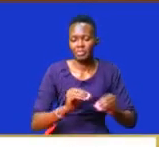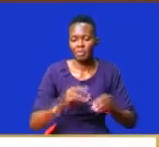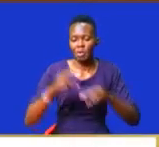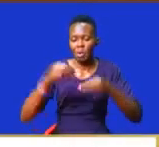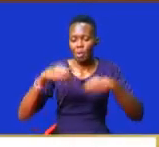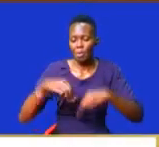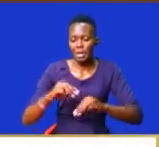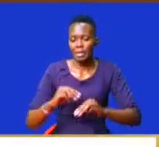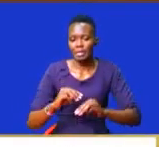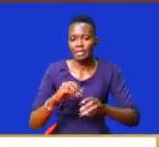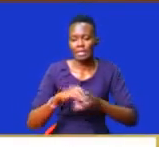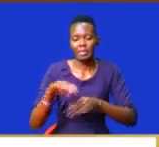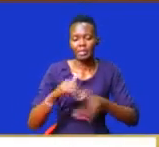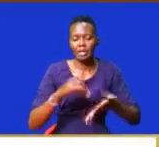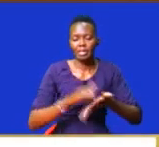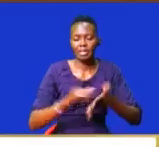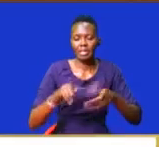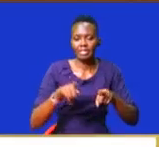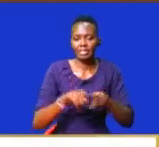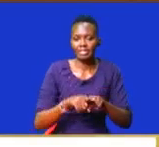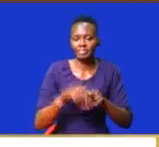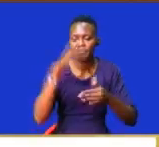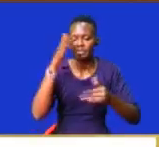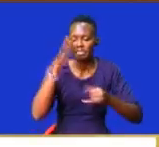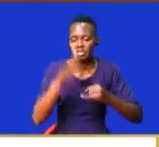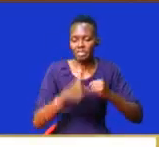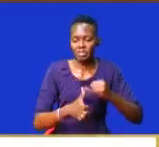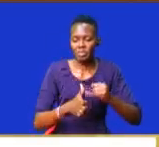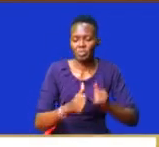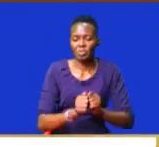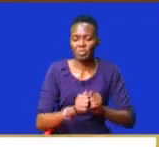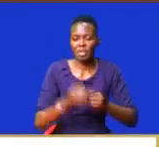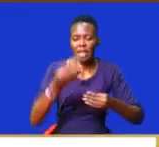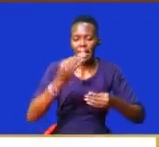position. We have suspended the election that was supposed to take place in